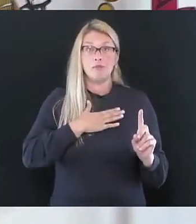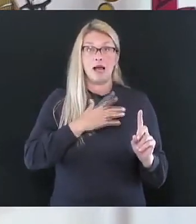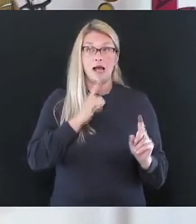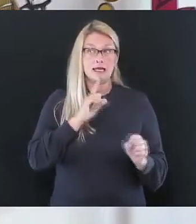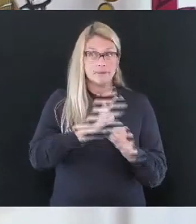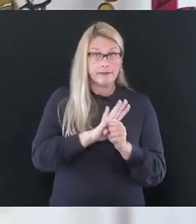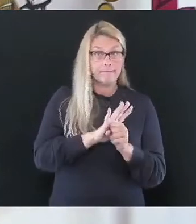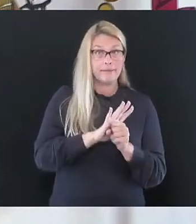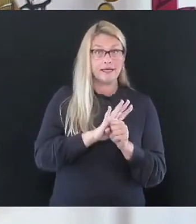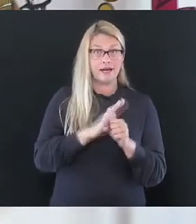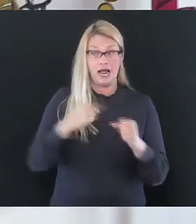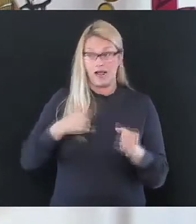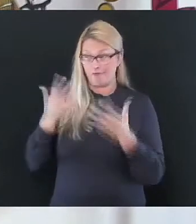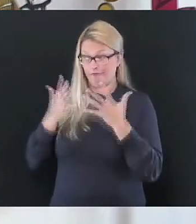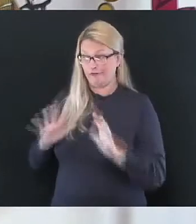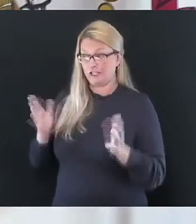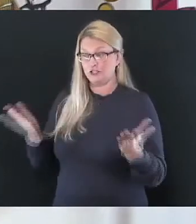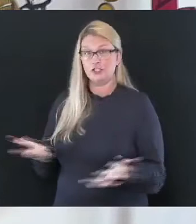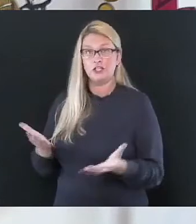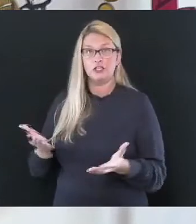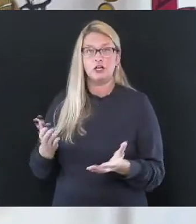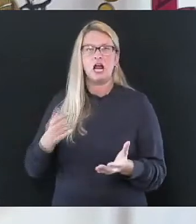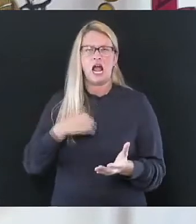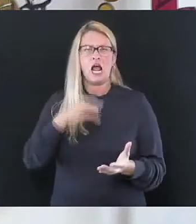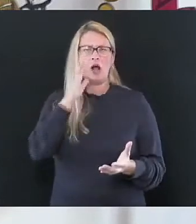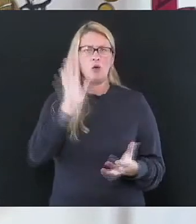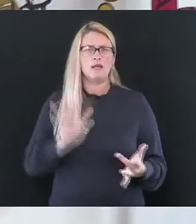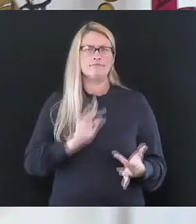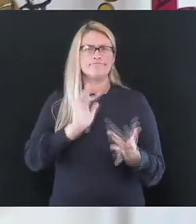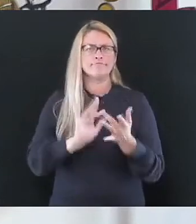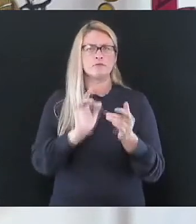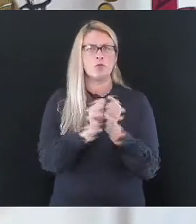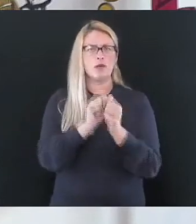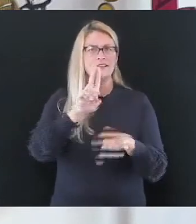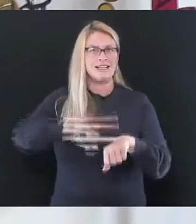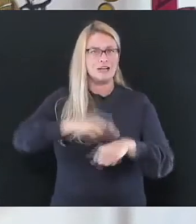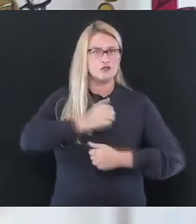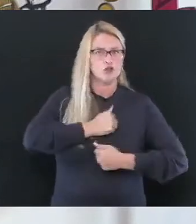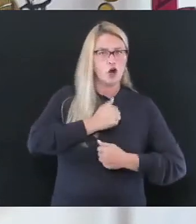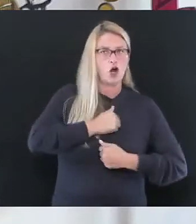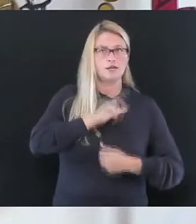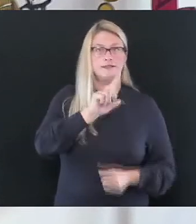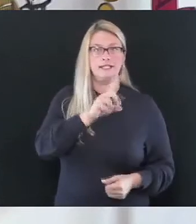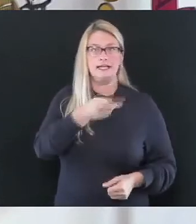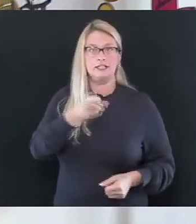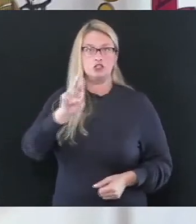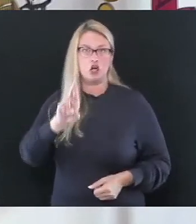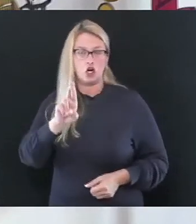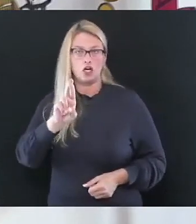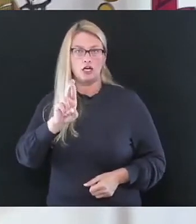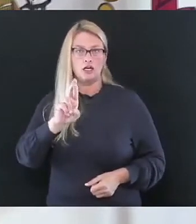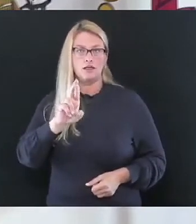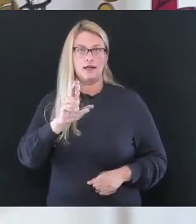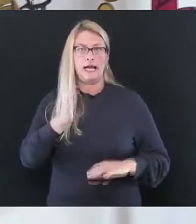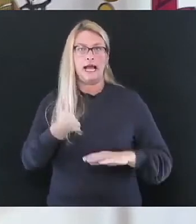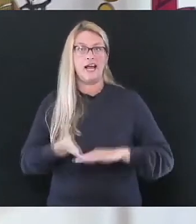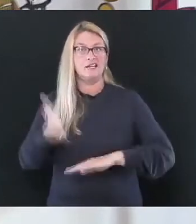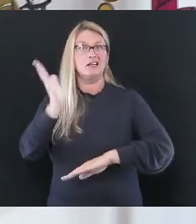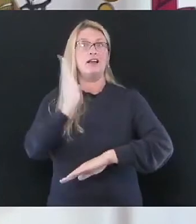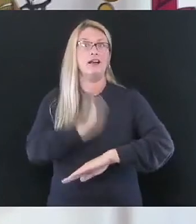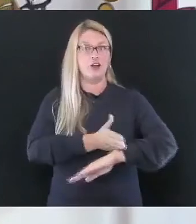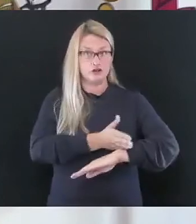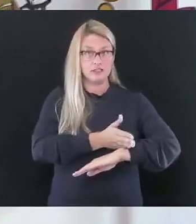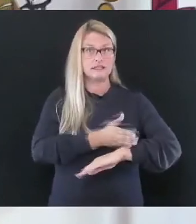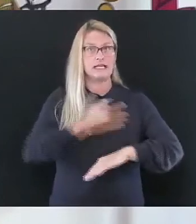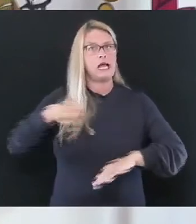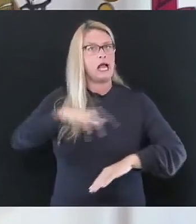done here, I'm going to consult again with the National Guard and DHHR and amp up, you know,